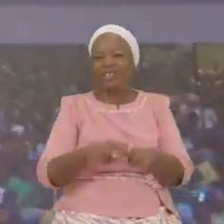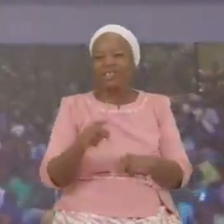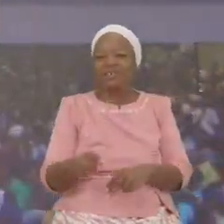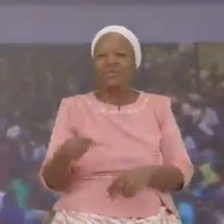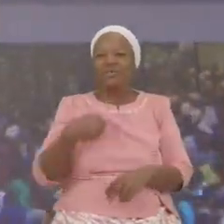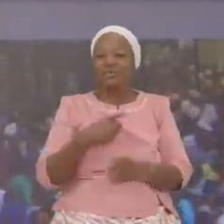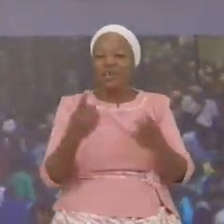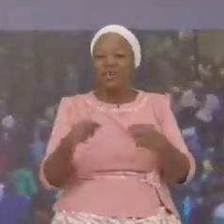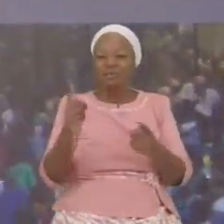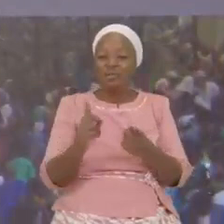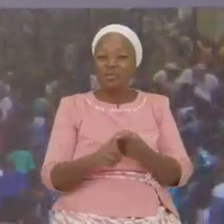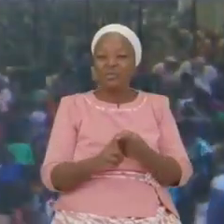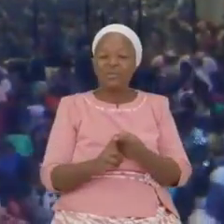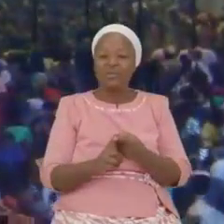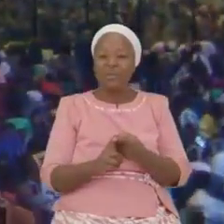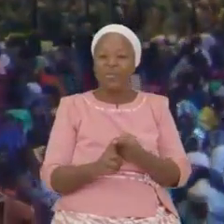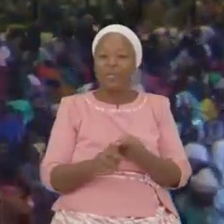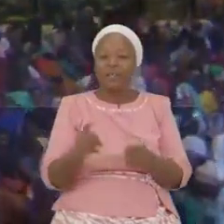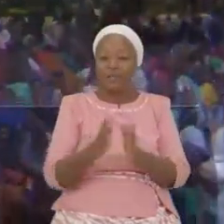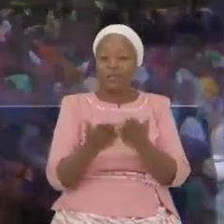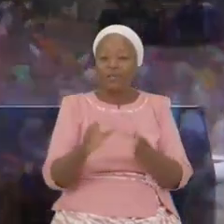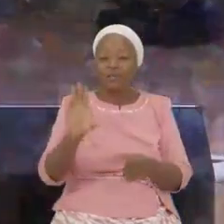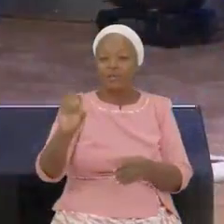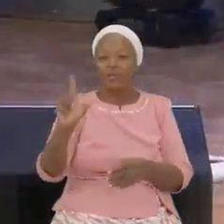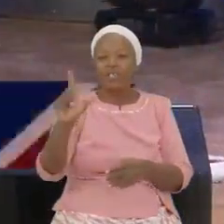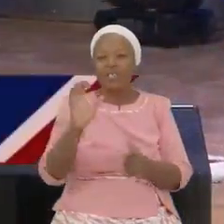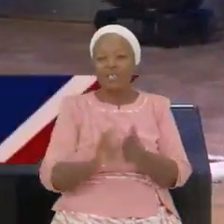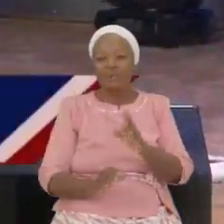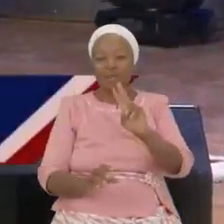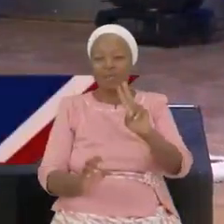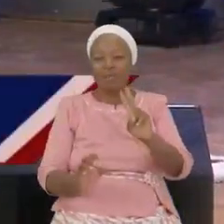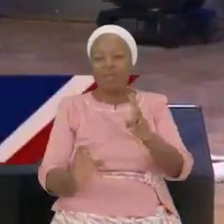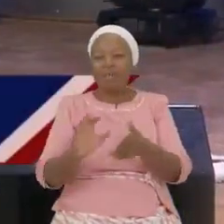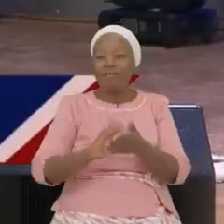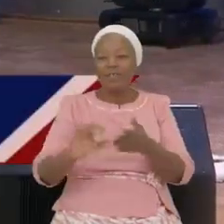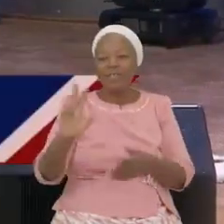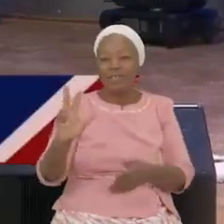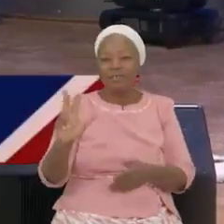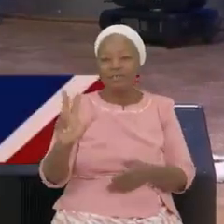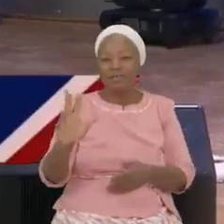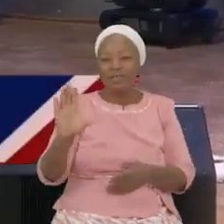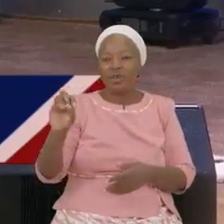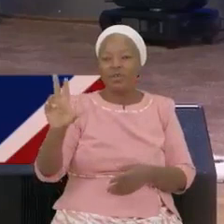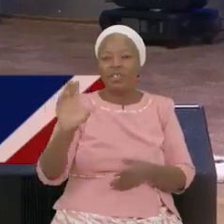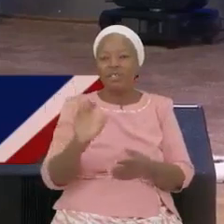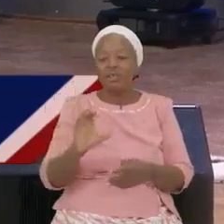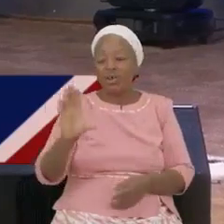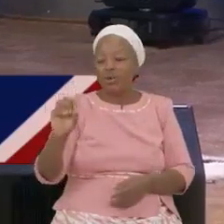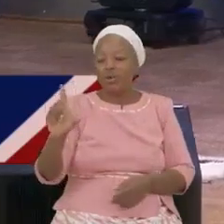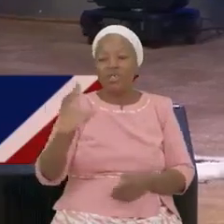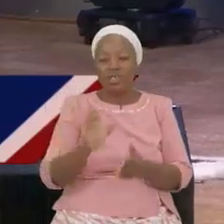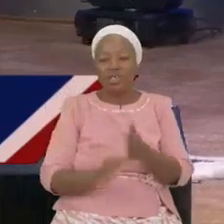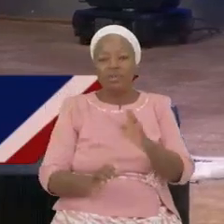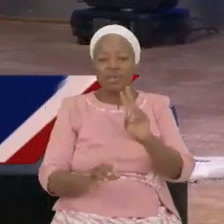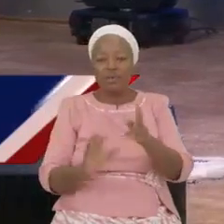we're coming to Colossians chapter 2. And I'm reading from verse 3. In Colossians chapter 2 verse 3,